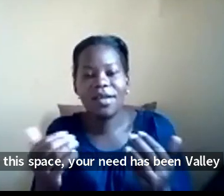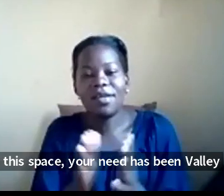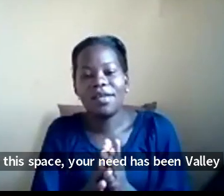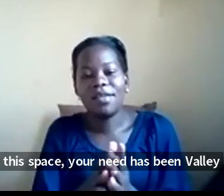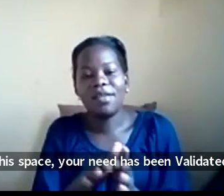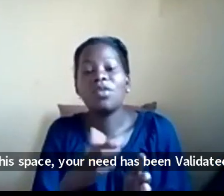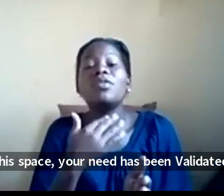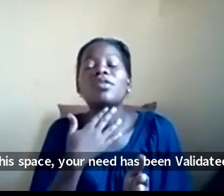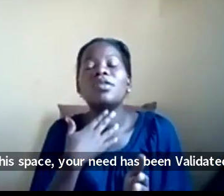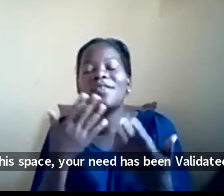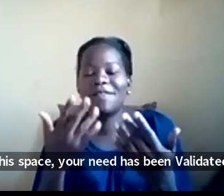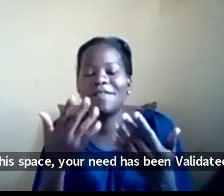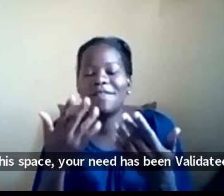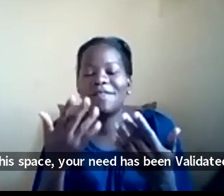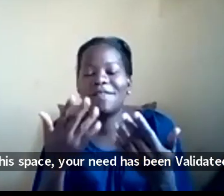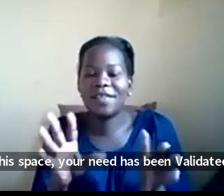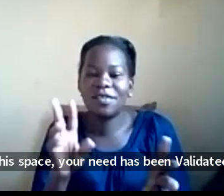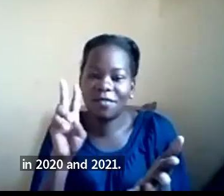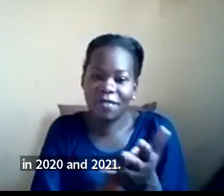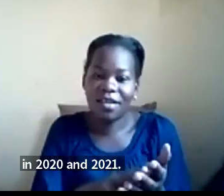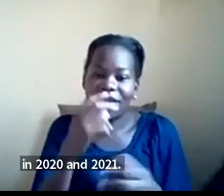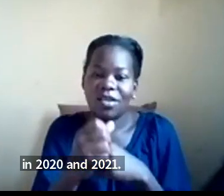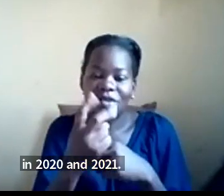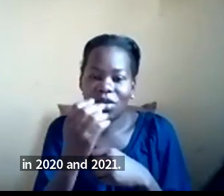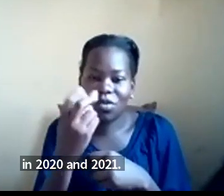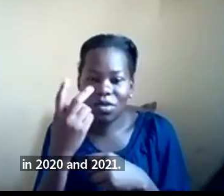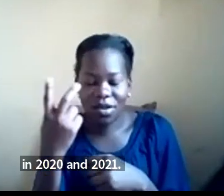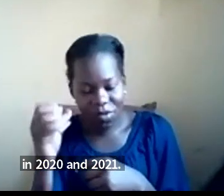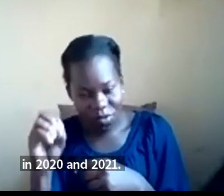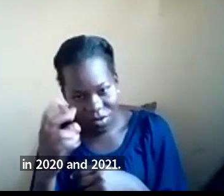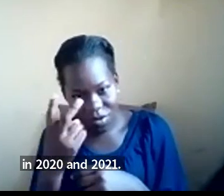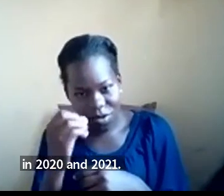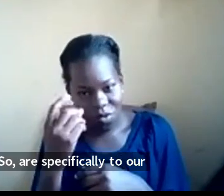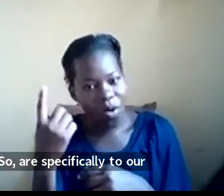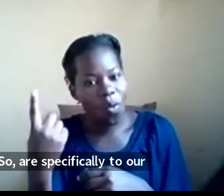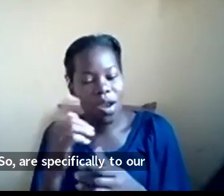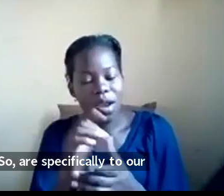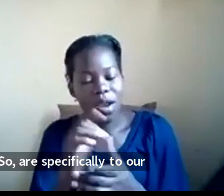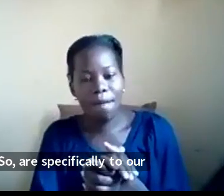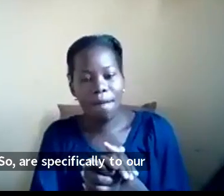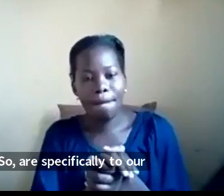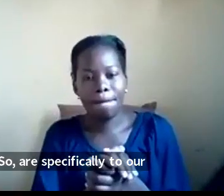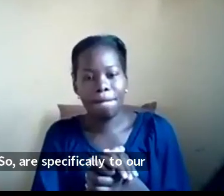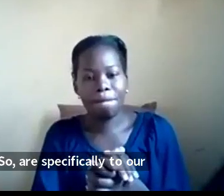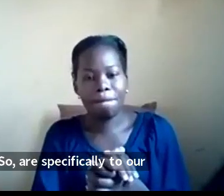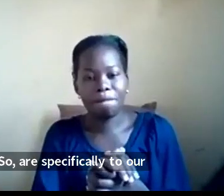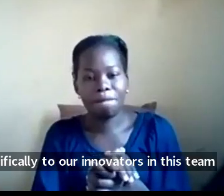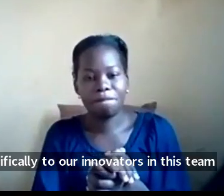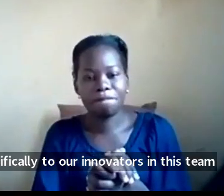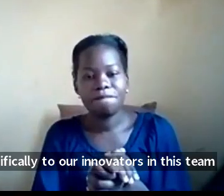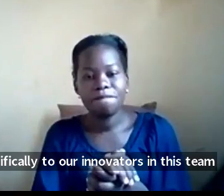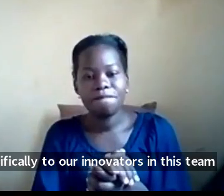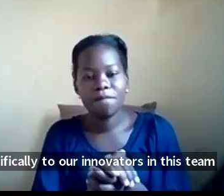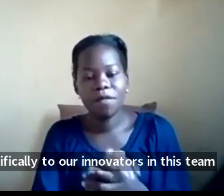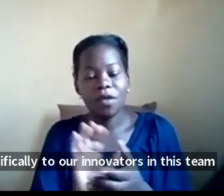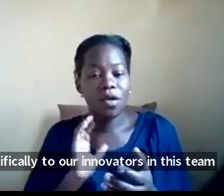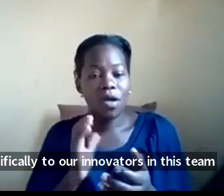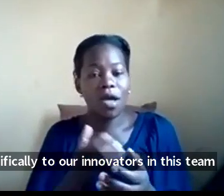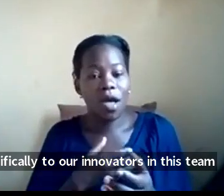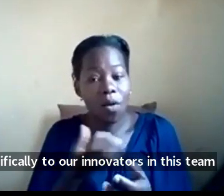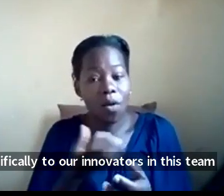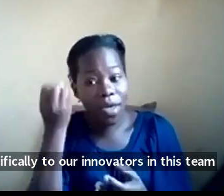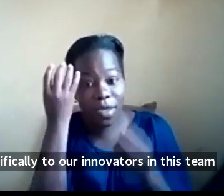and 2021. So specifically to our innovators in this same space that